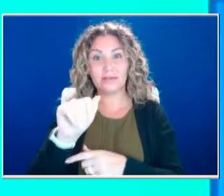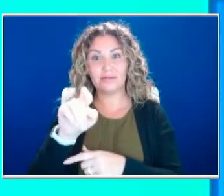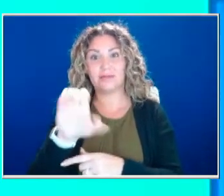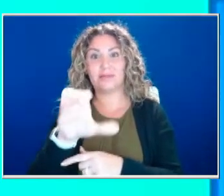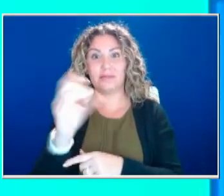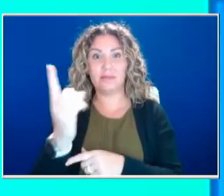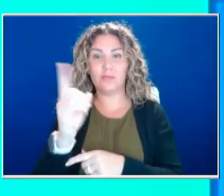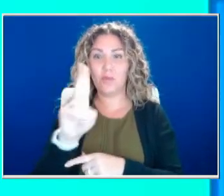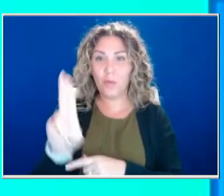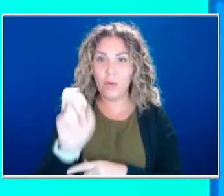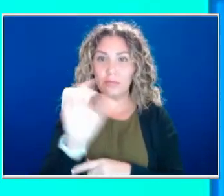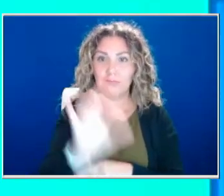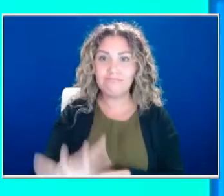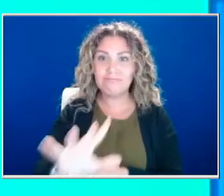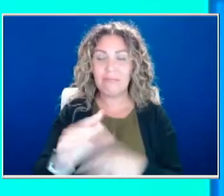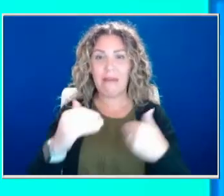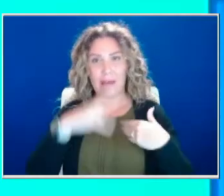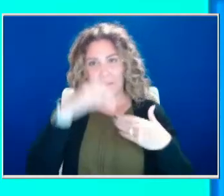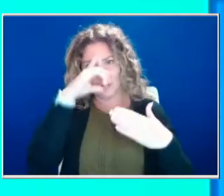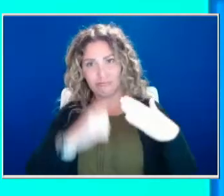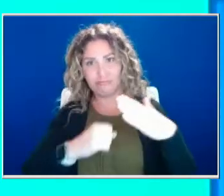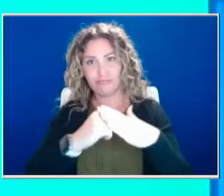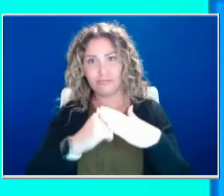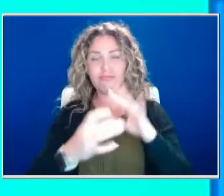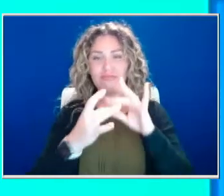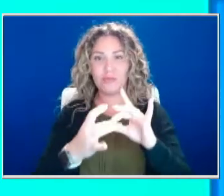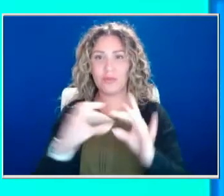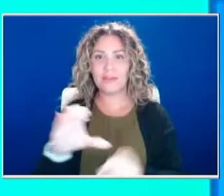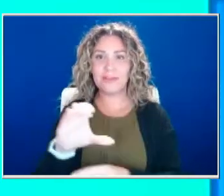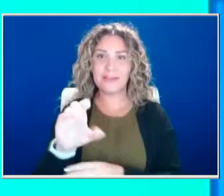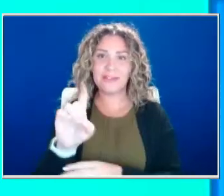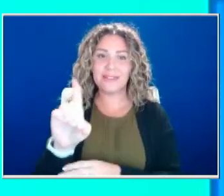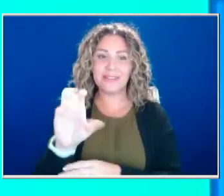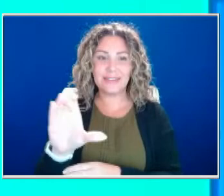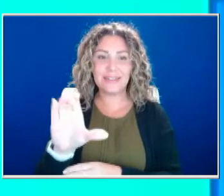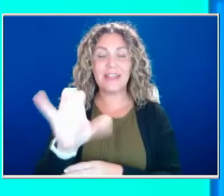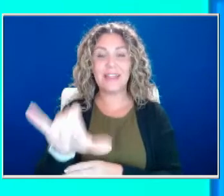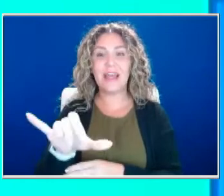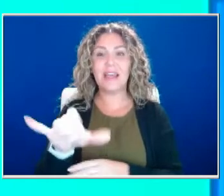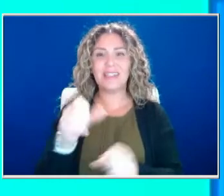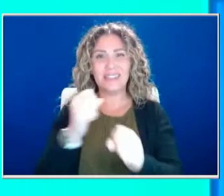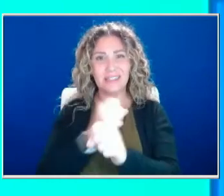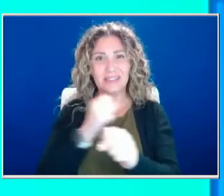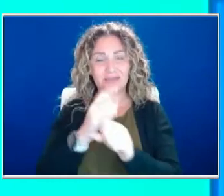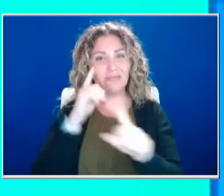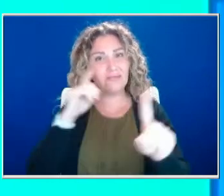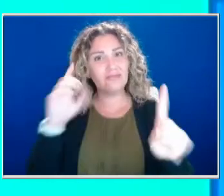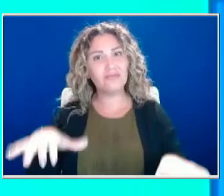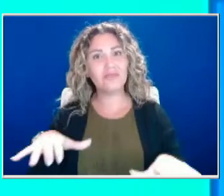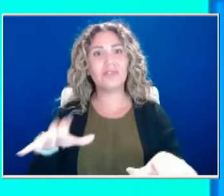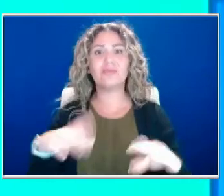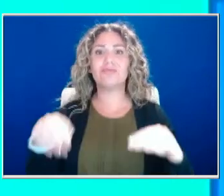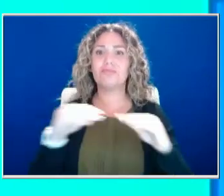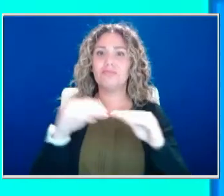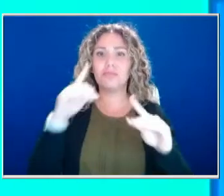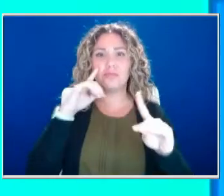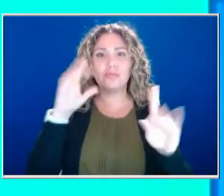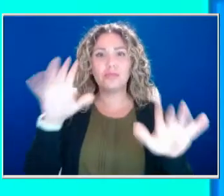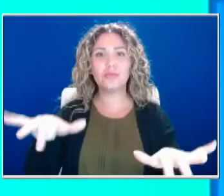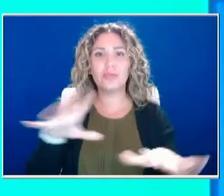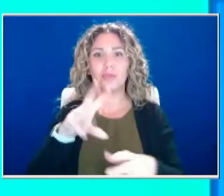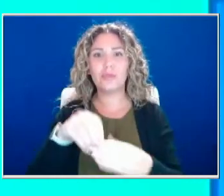a stroke. That's according to the CDC. While that statistic is shocking, even more shocking is it includes thousands